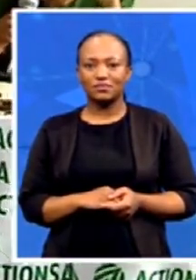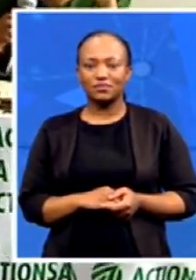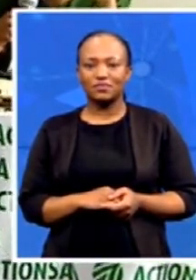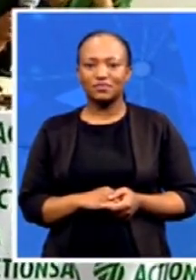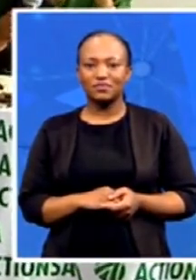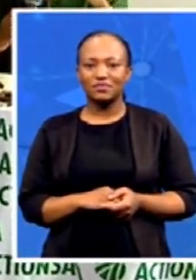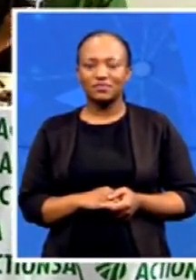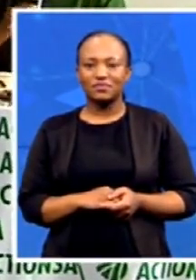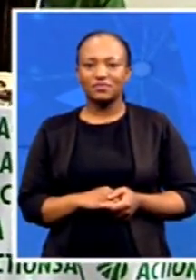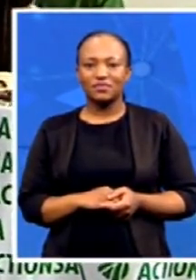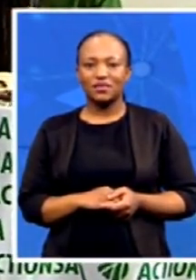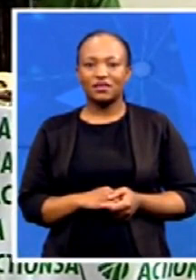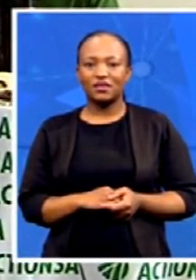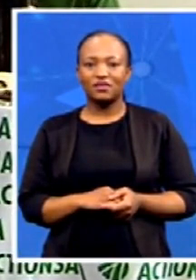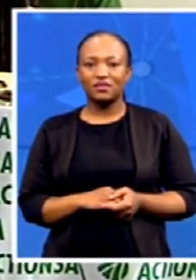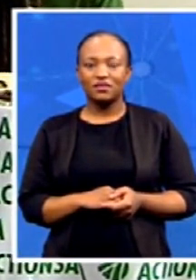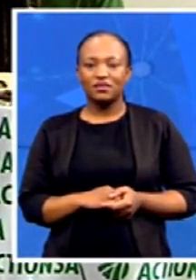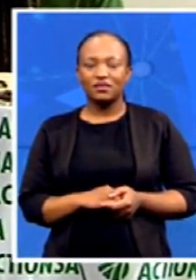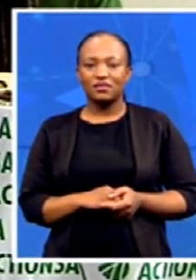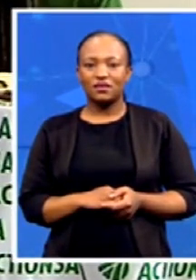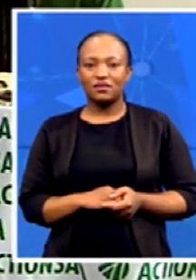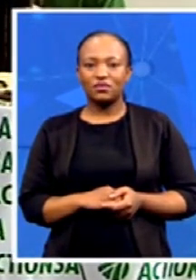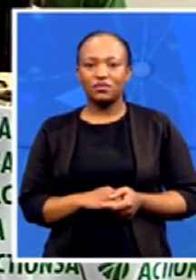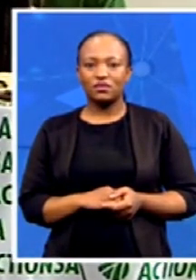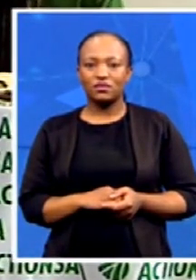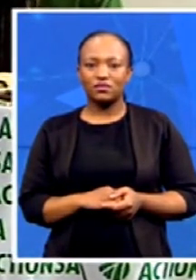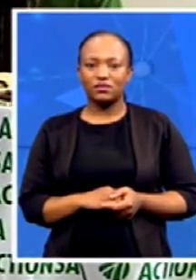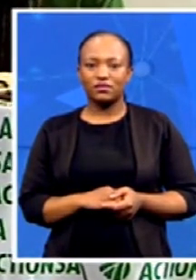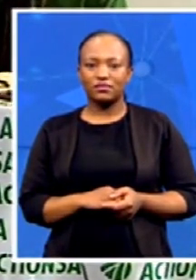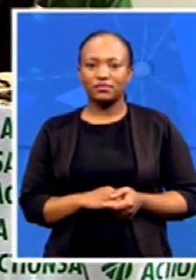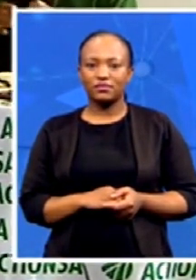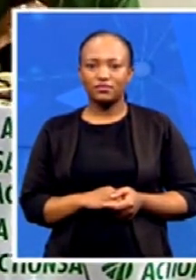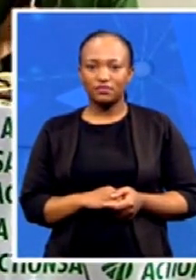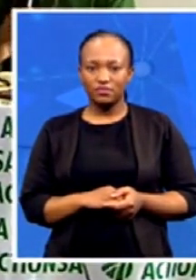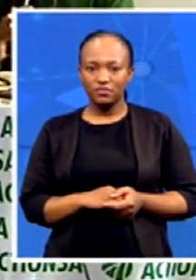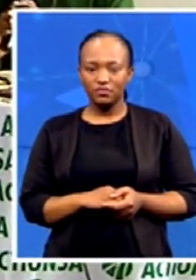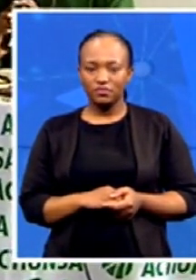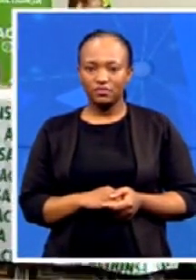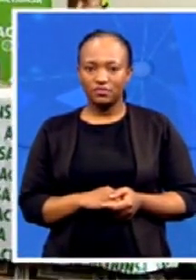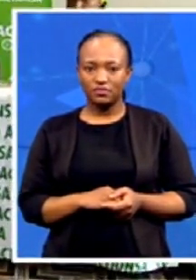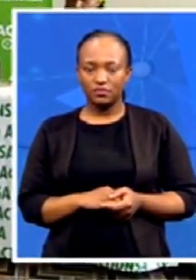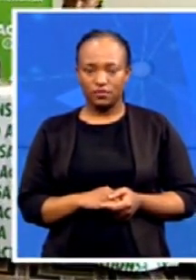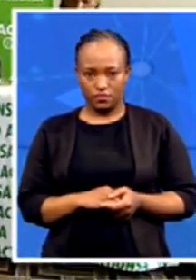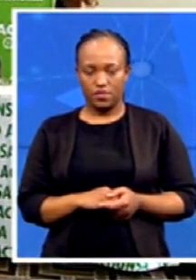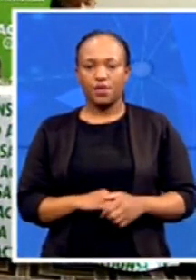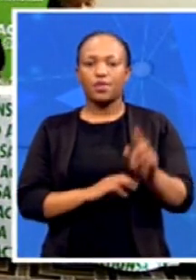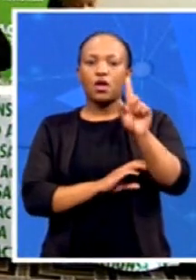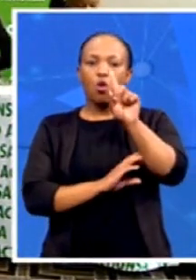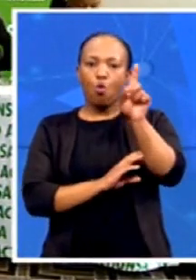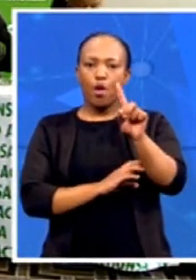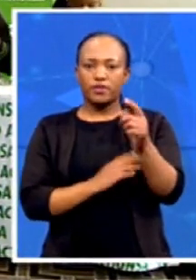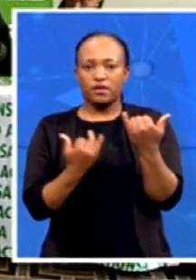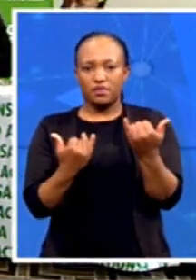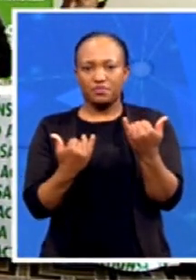Thanks very much, Mr. Mashaba. I will now open for your questions. If you're not ready.